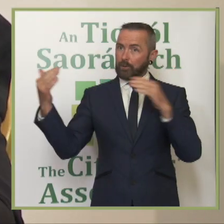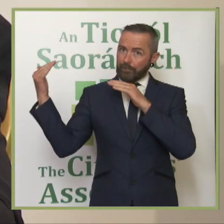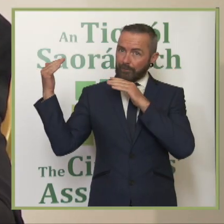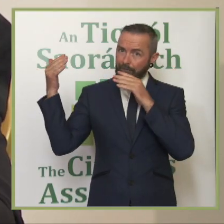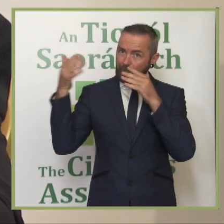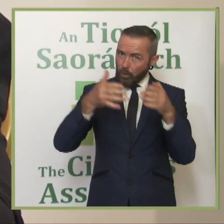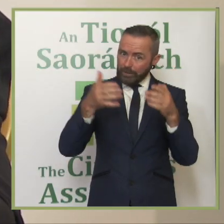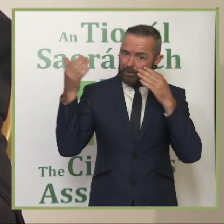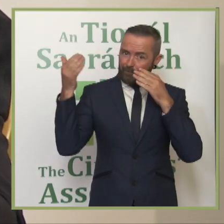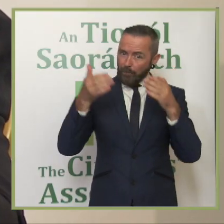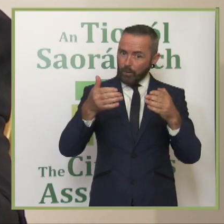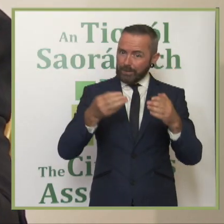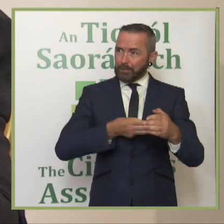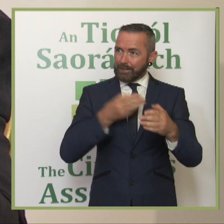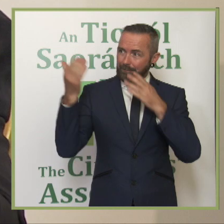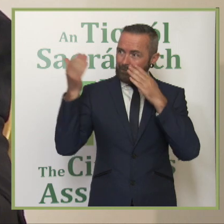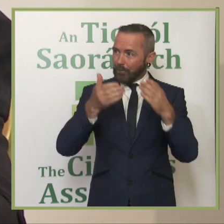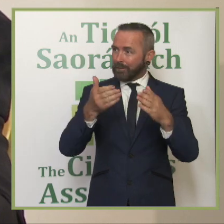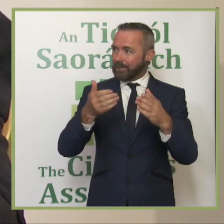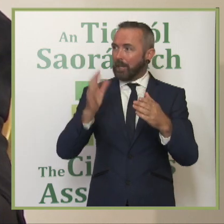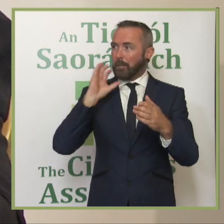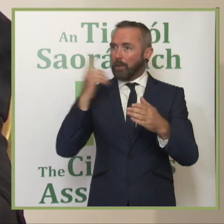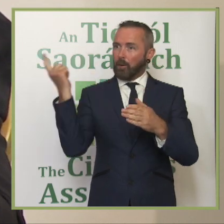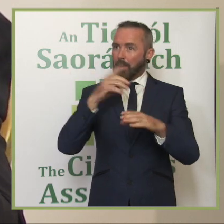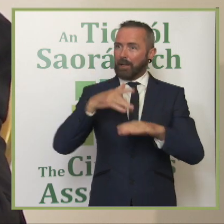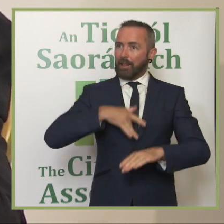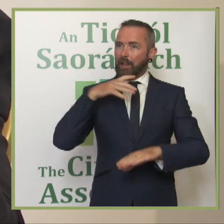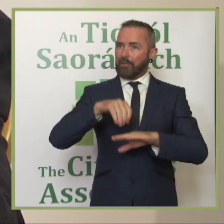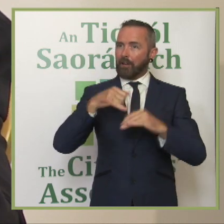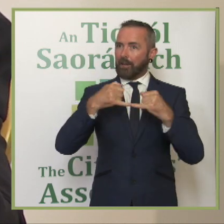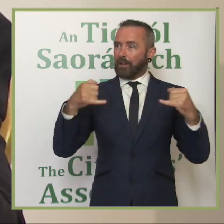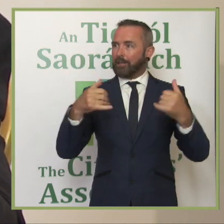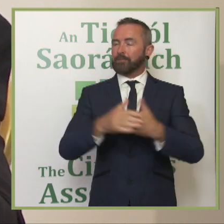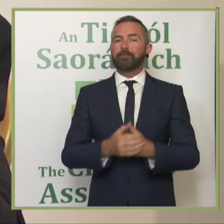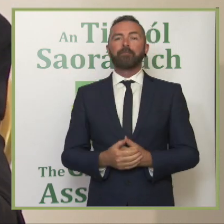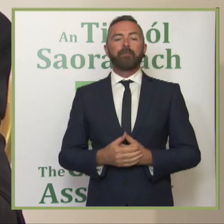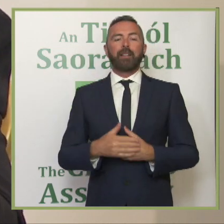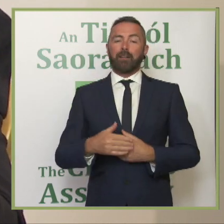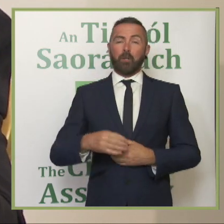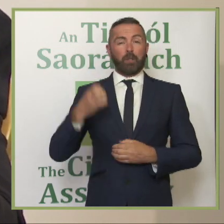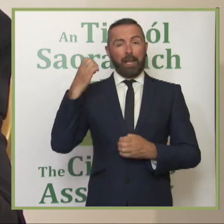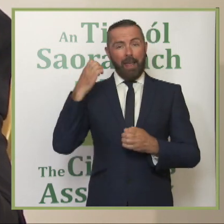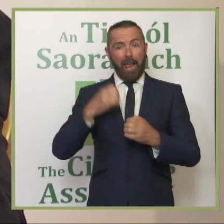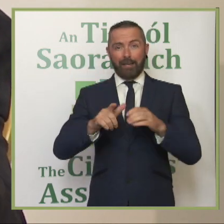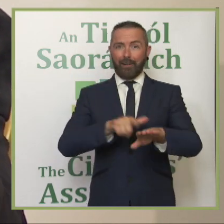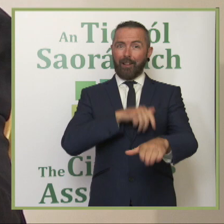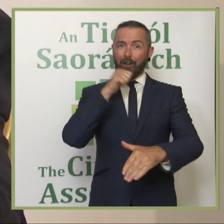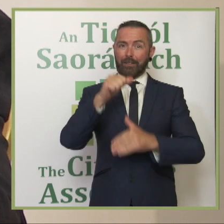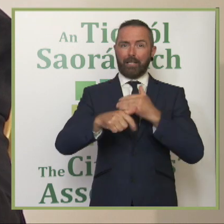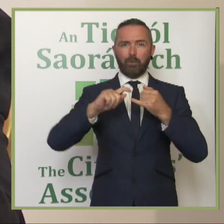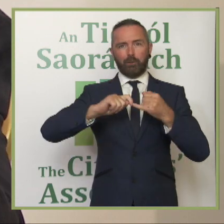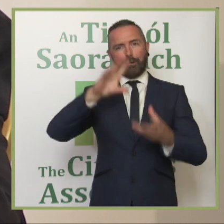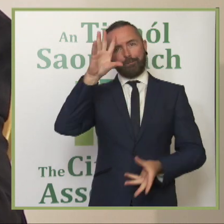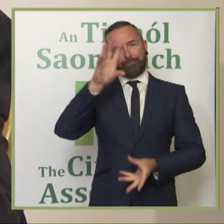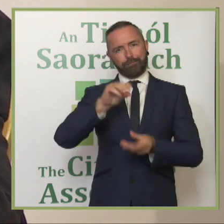Everybody, can I just get your attention? We're now back in full open session, and we're at the end of a pretty long day, and we'll try to bring this to a